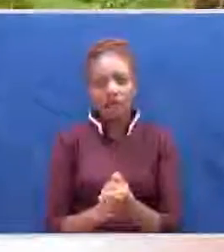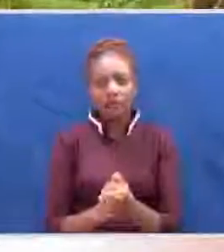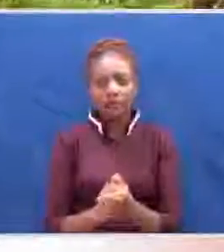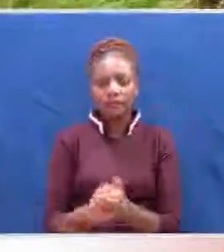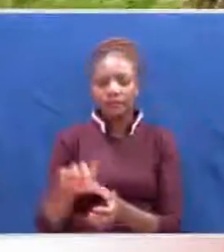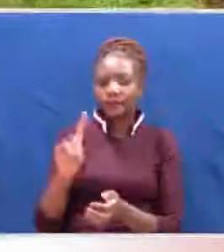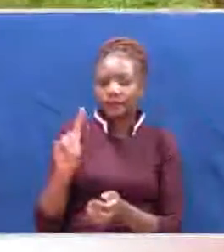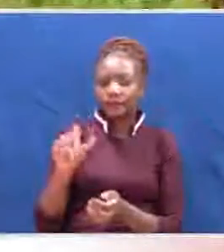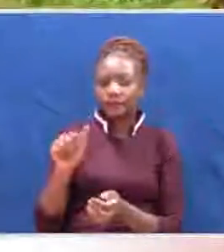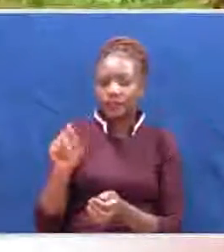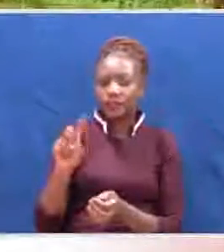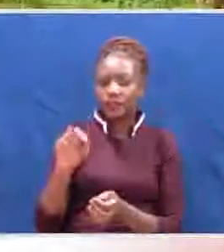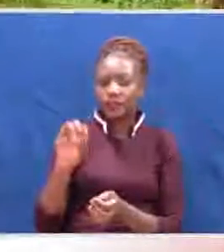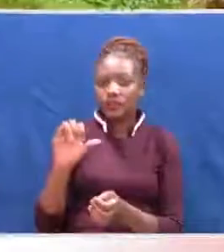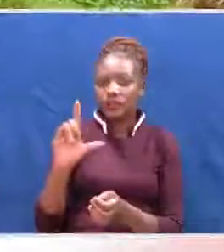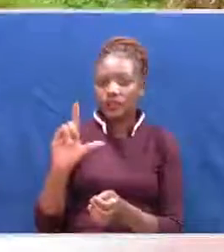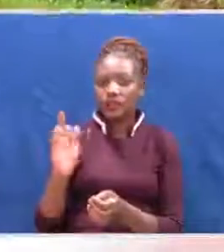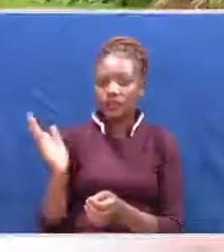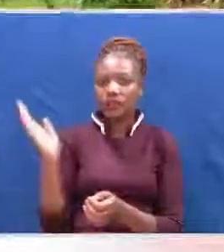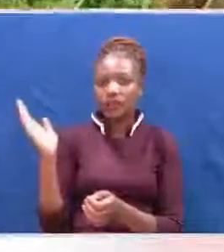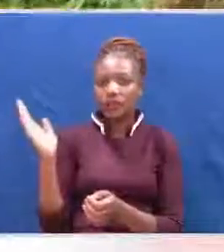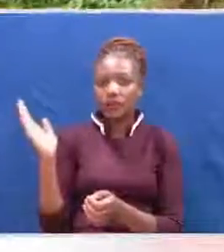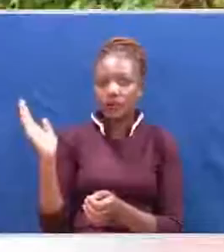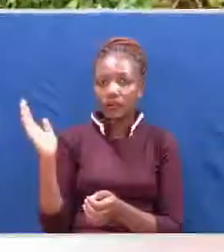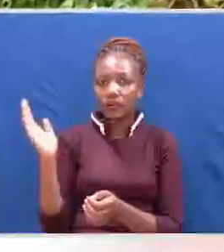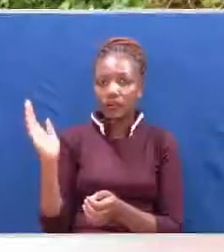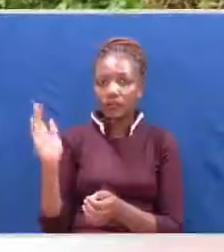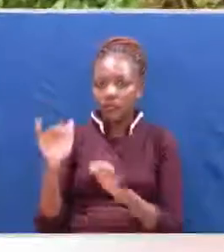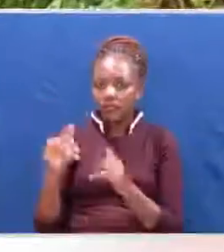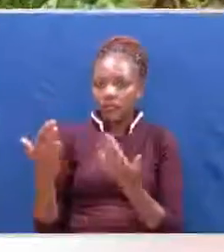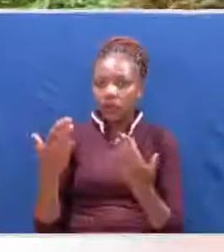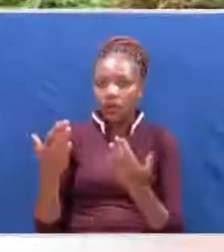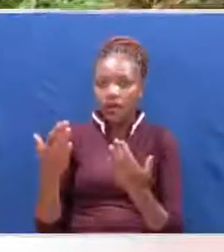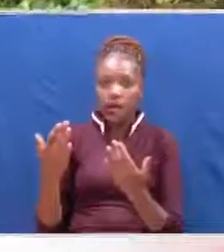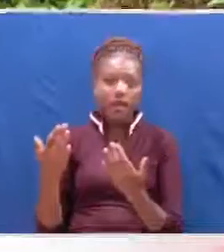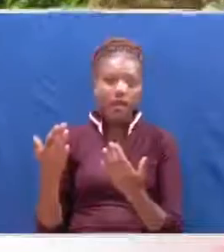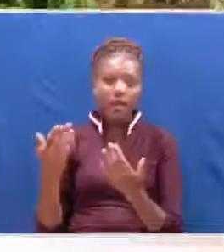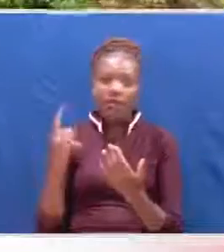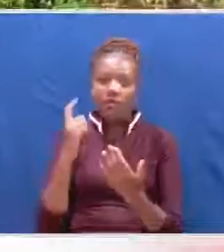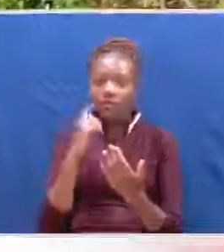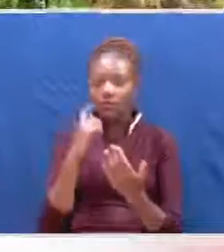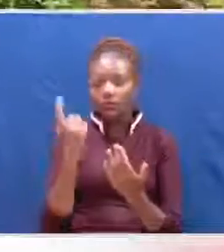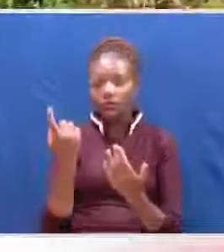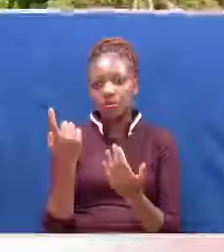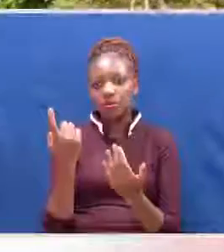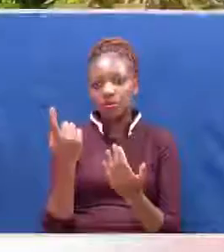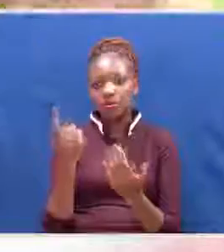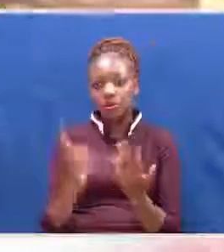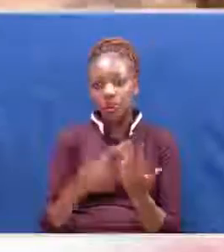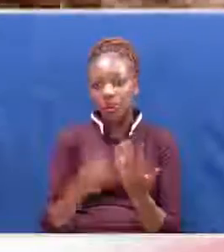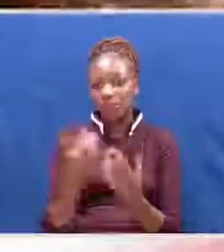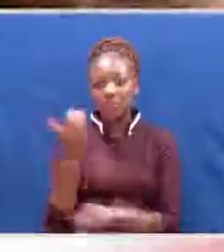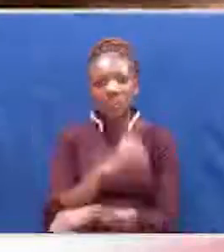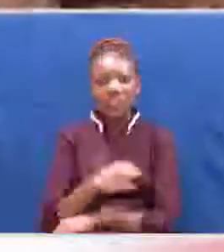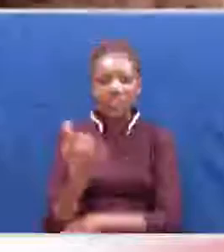Daniel Ochieng now spends his time at the Luanda Shopping Center, limping from one day to another,